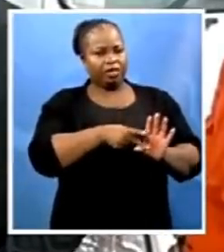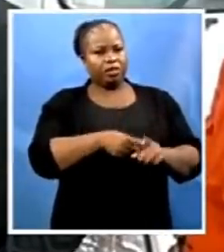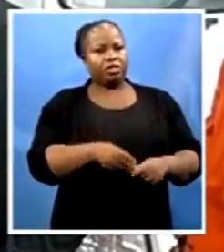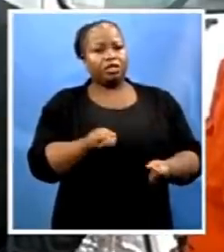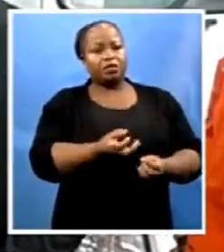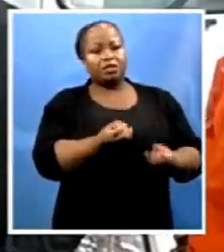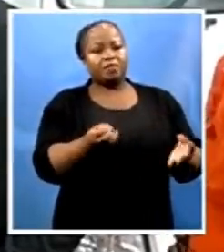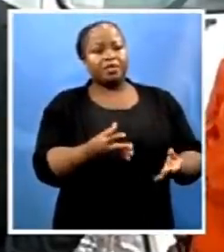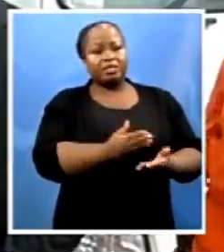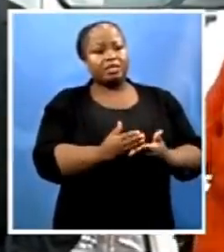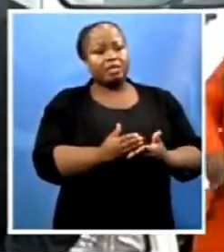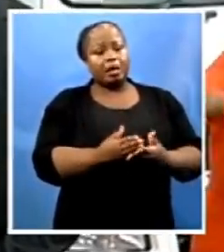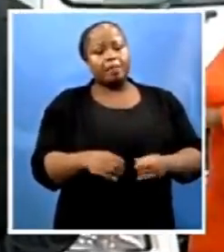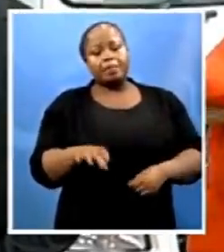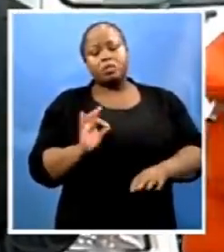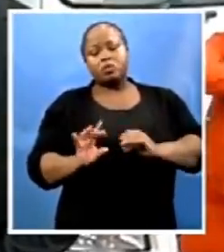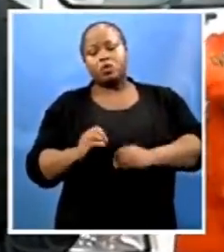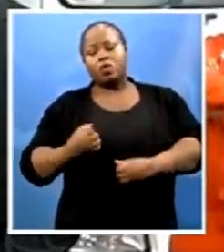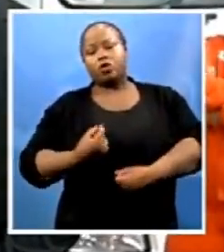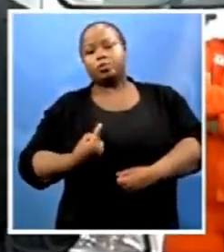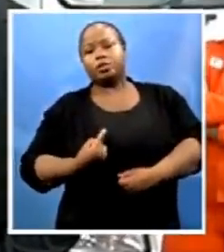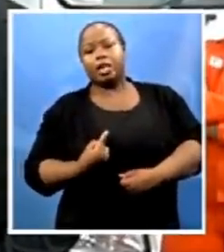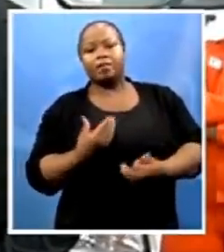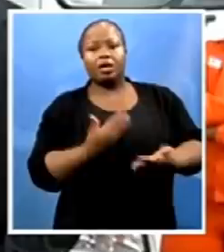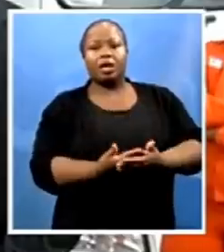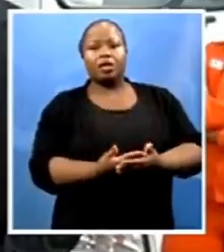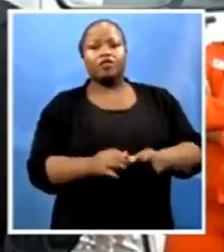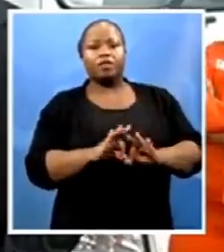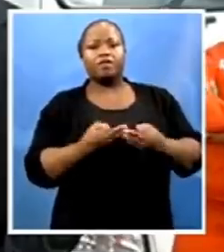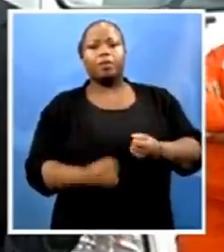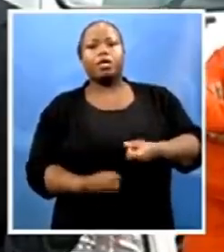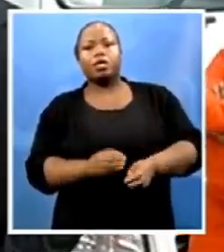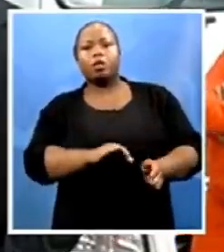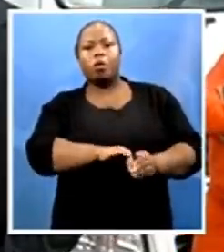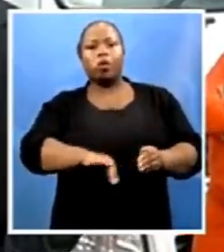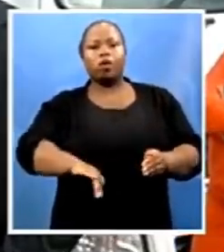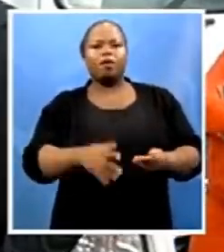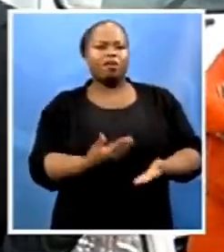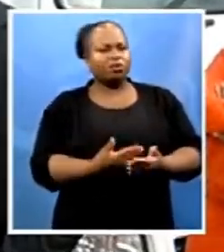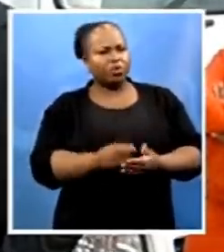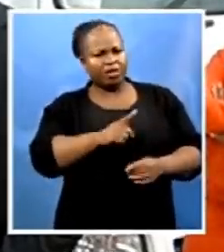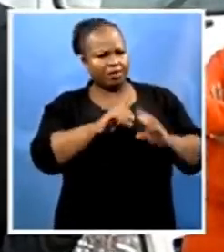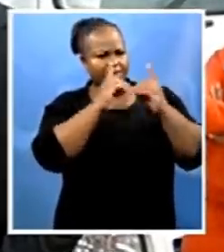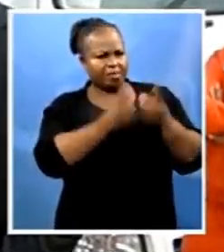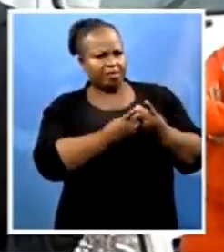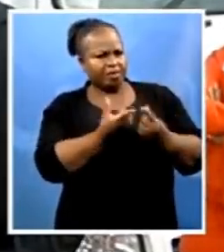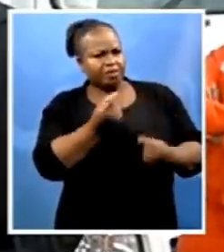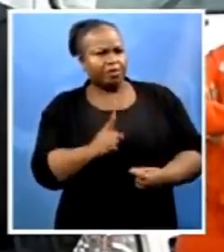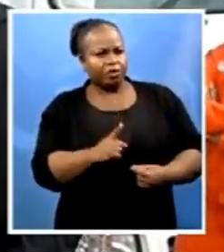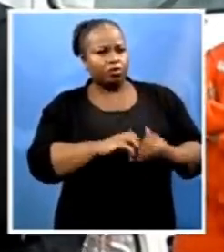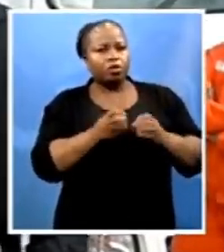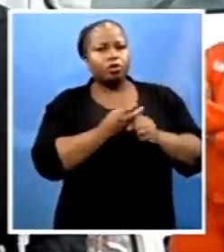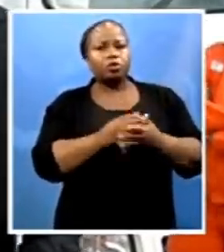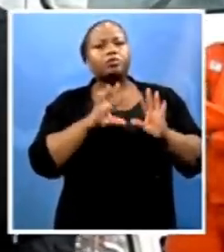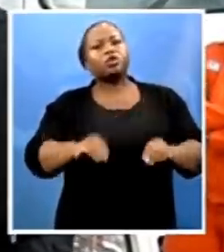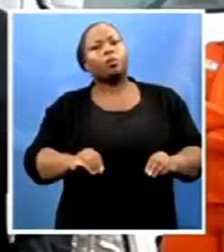the food for themselves and their families. What is the department is doing in trying to make sure that this is not happening in KwaZulu-Natal? That